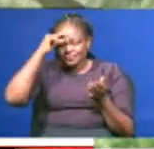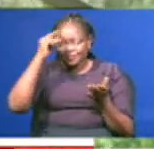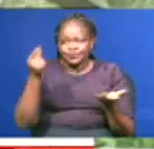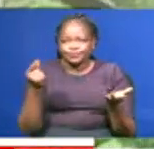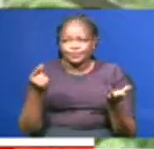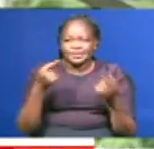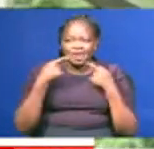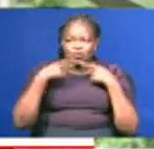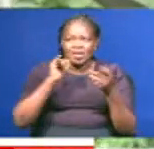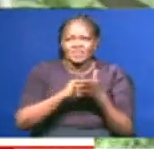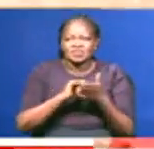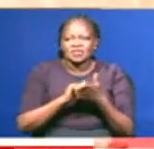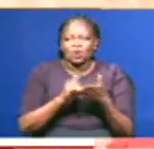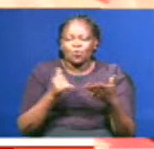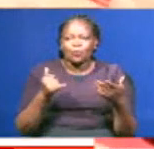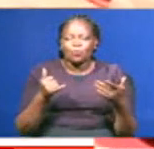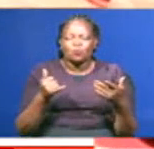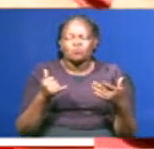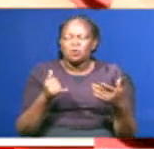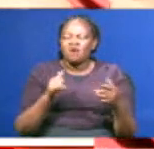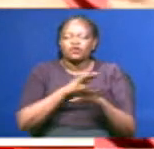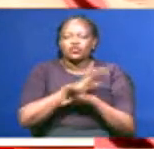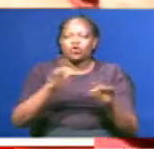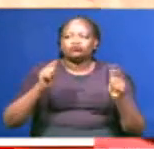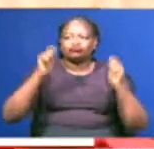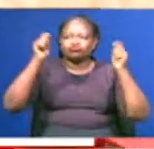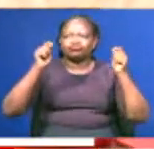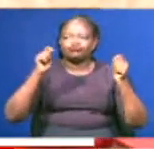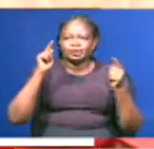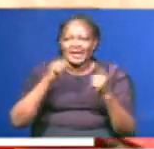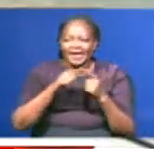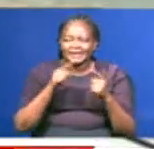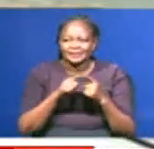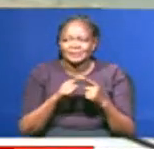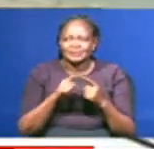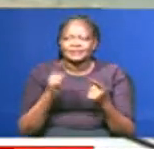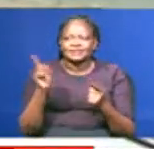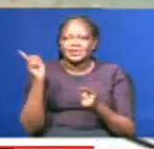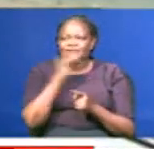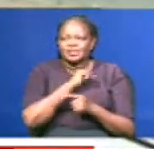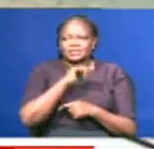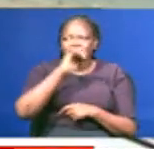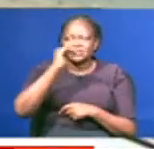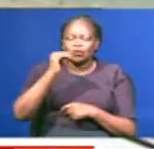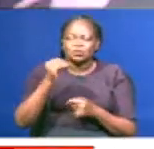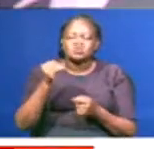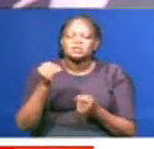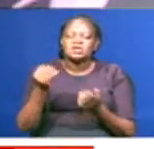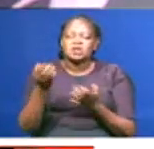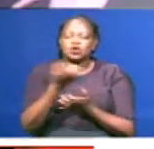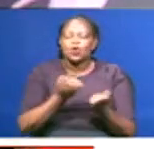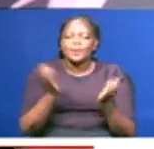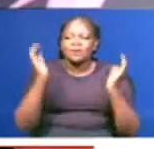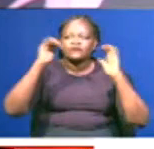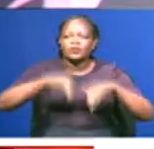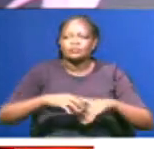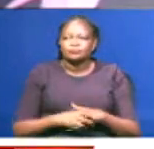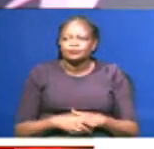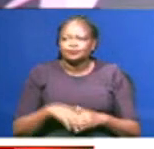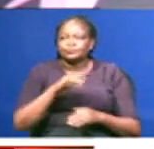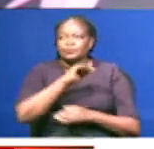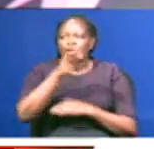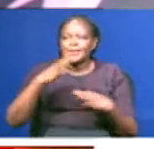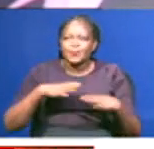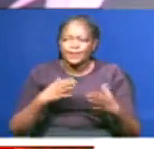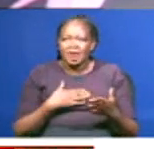announced that there will be no mass action until the completion of the County Economic Forum. We're just requesting our people to